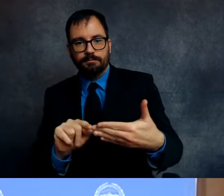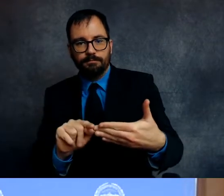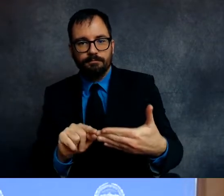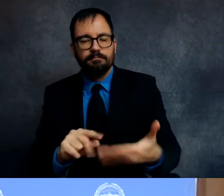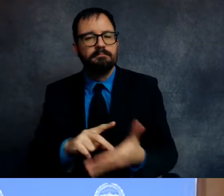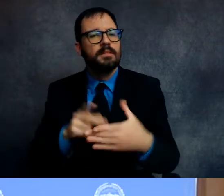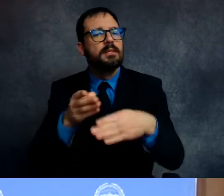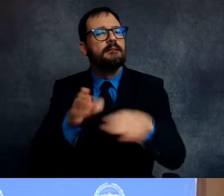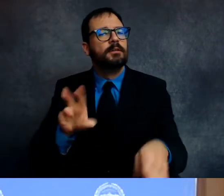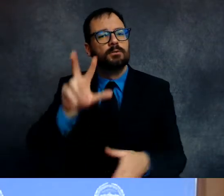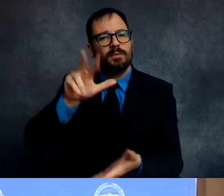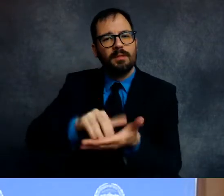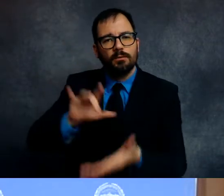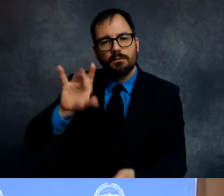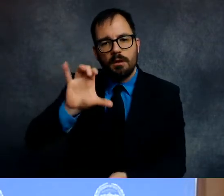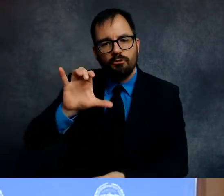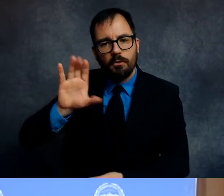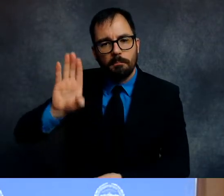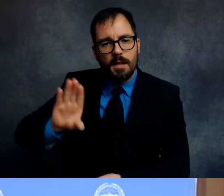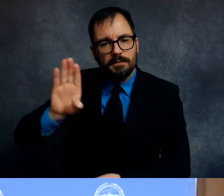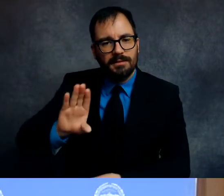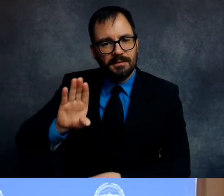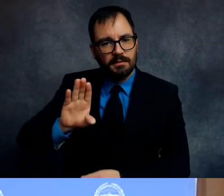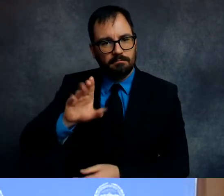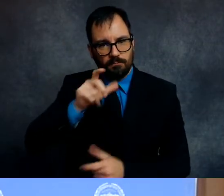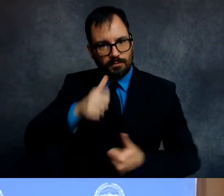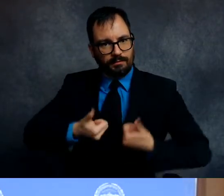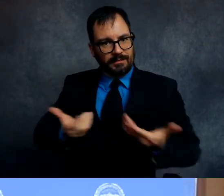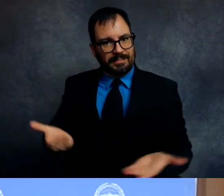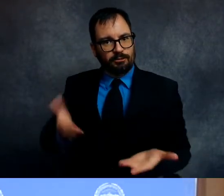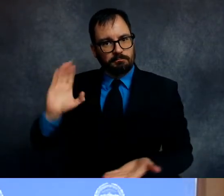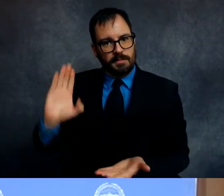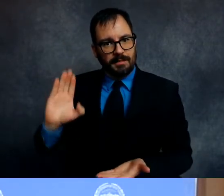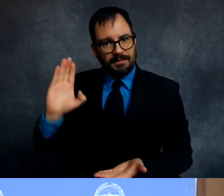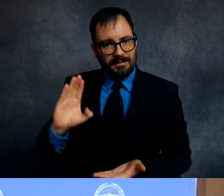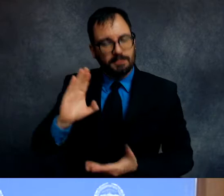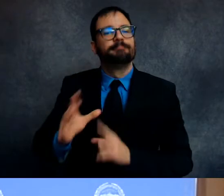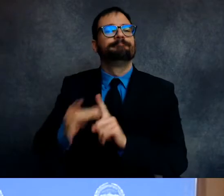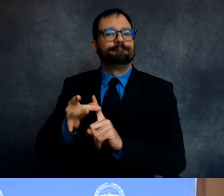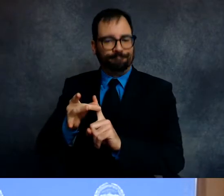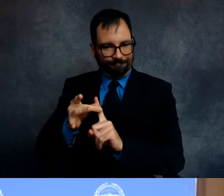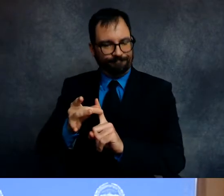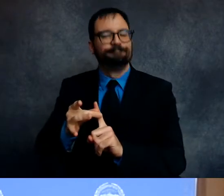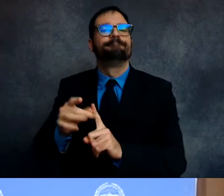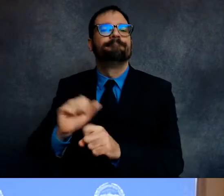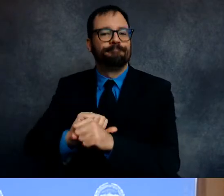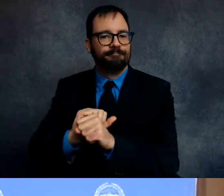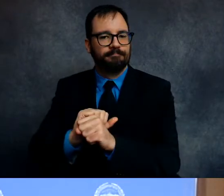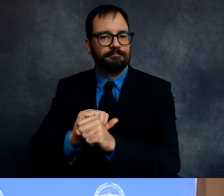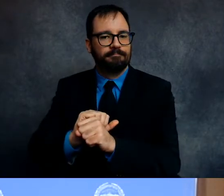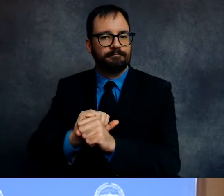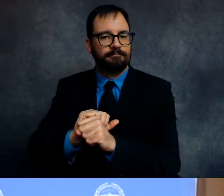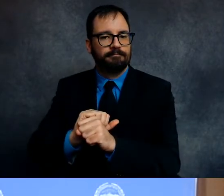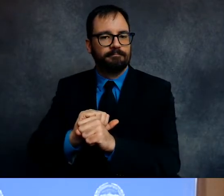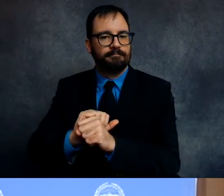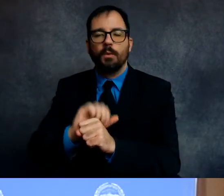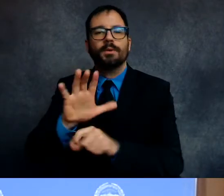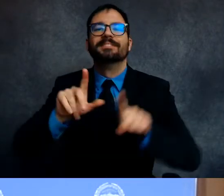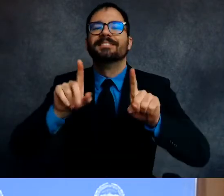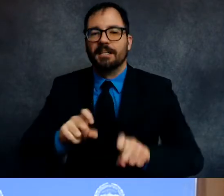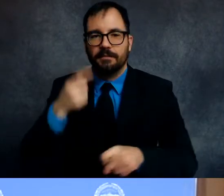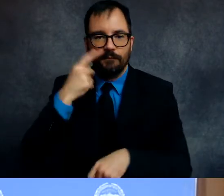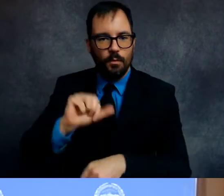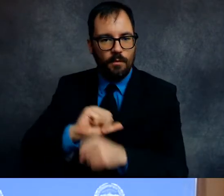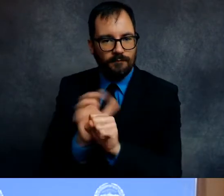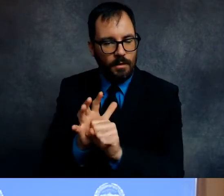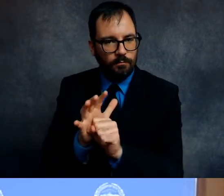ending February 21st, an average of nearly 3,800 Boston residents were tested for COVID each day. That does not